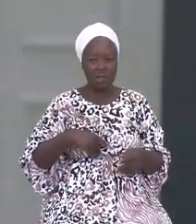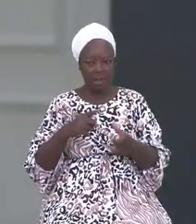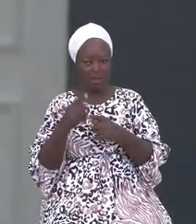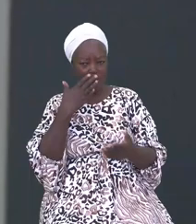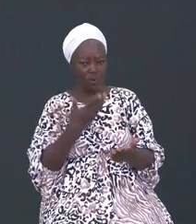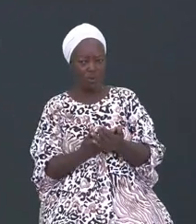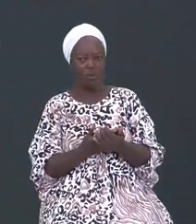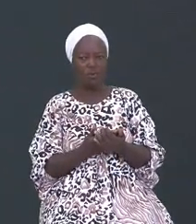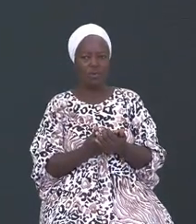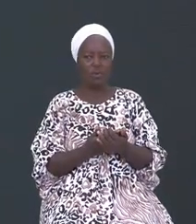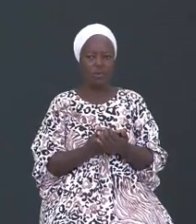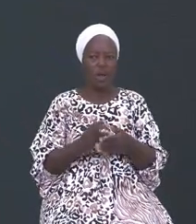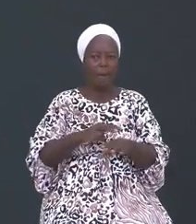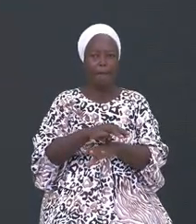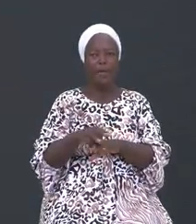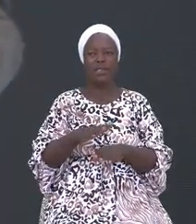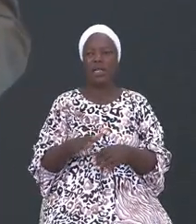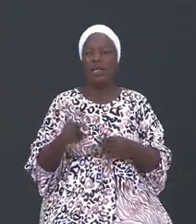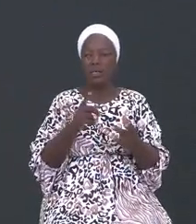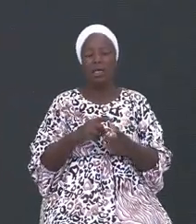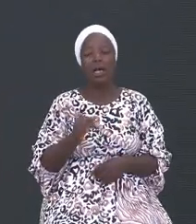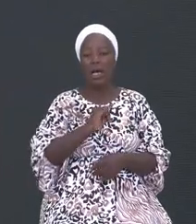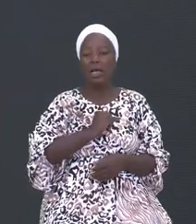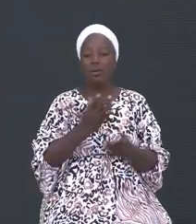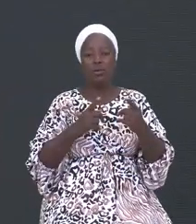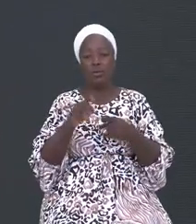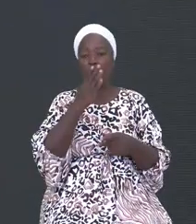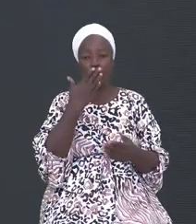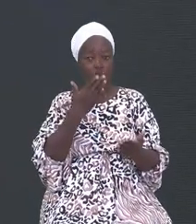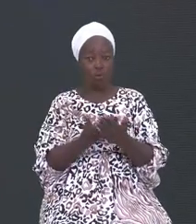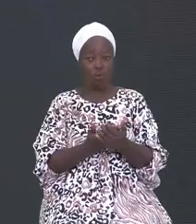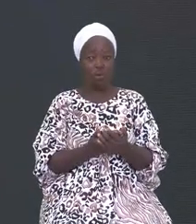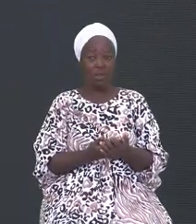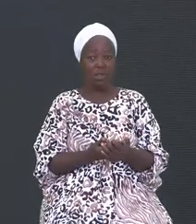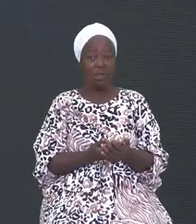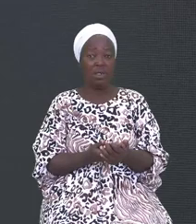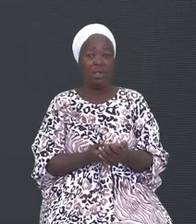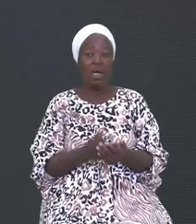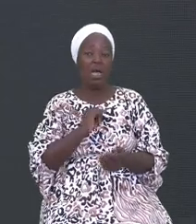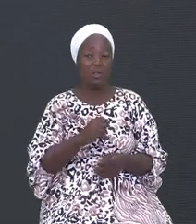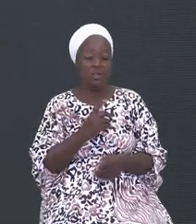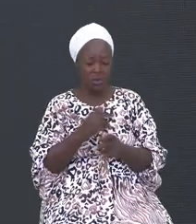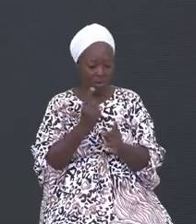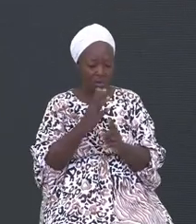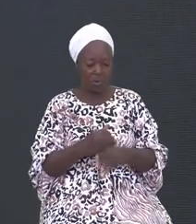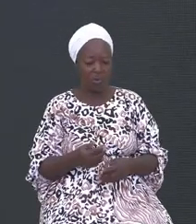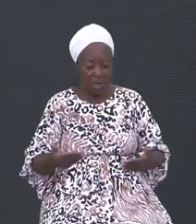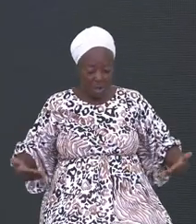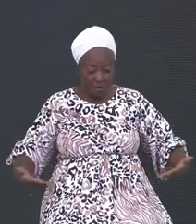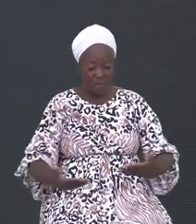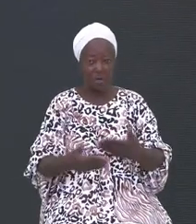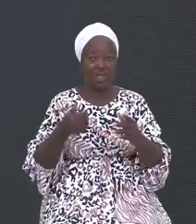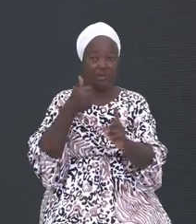master, I want to be good. And he was just recommending himself. He knew what he had